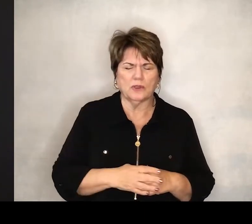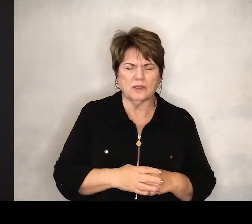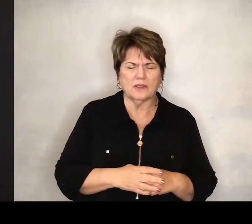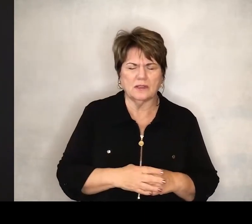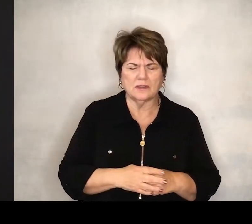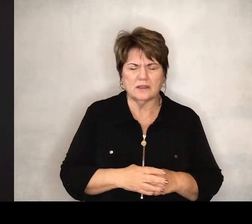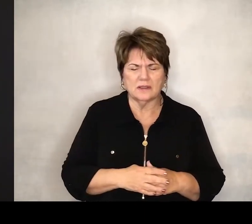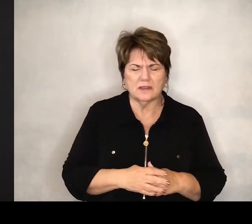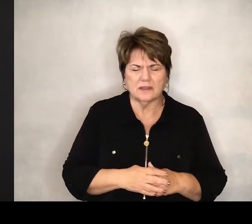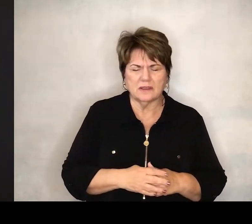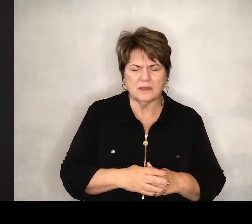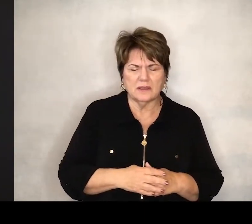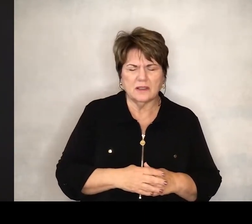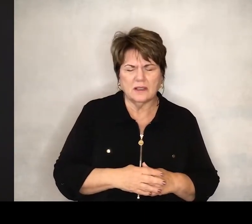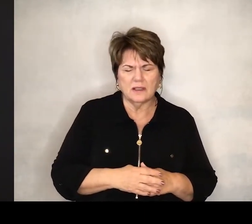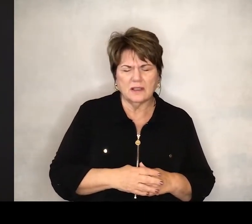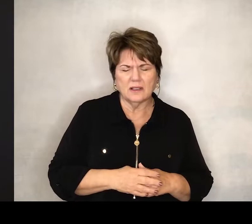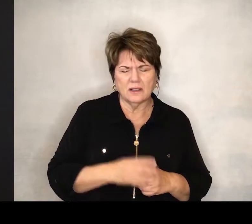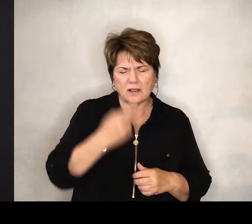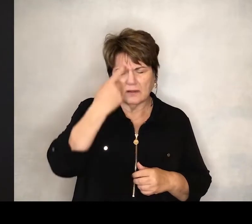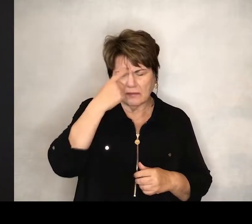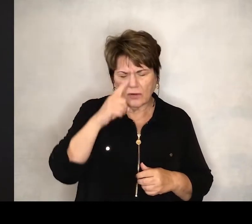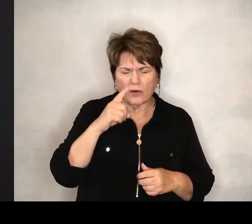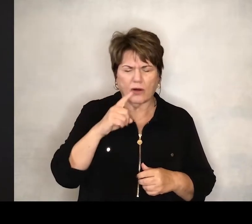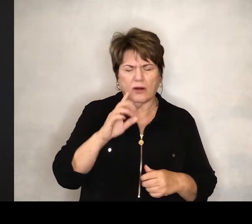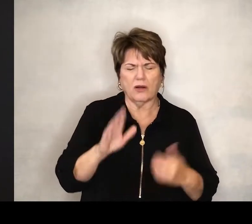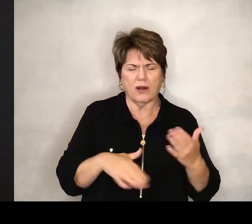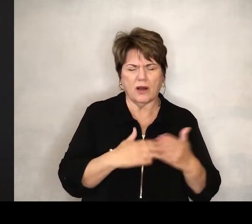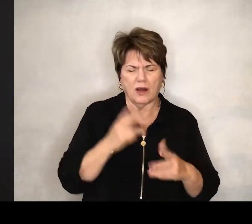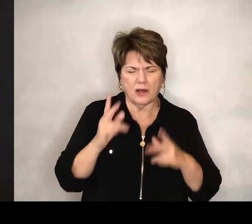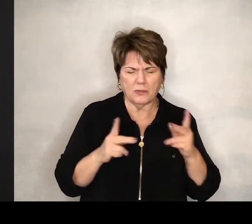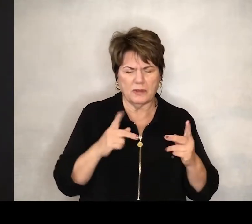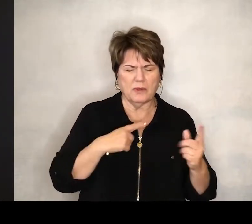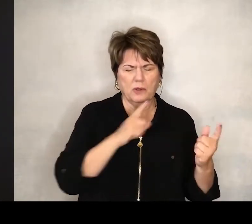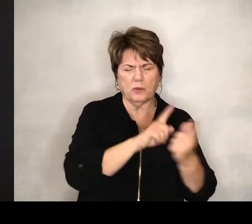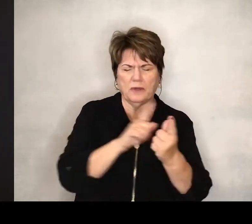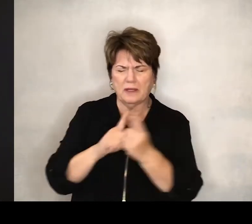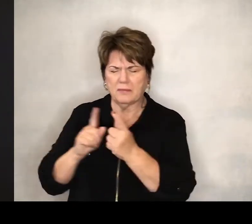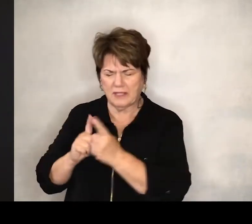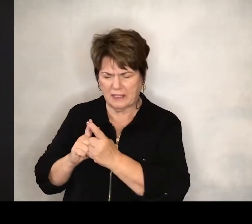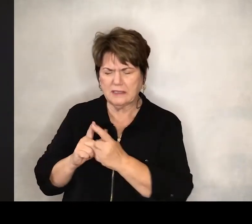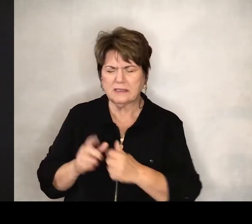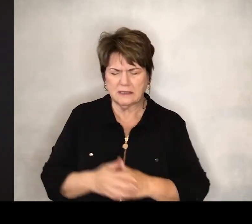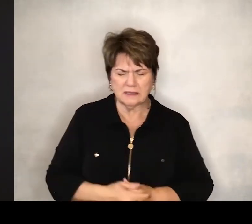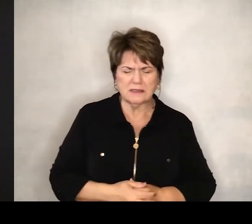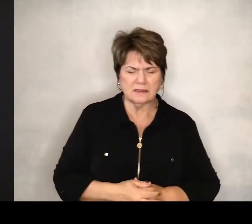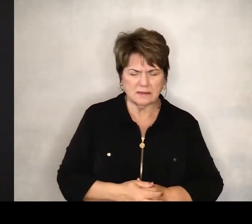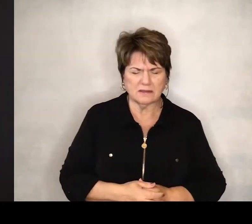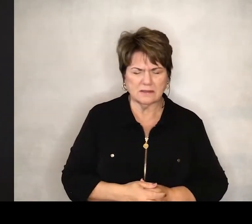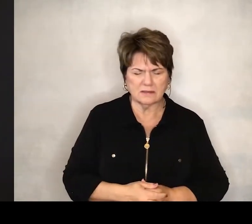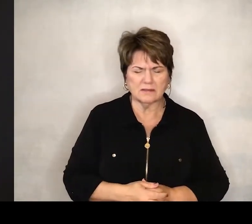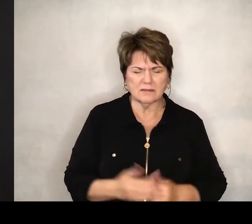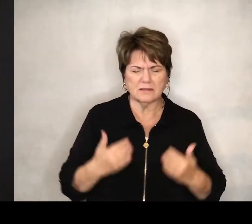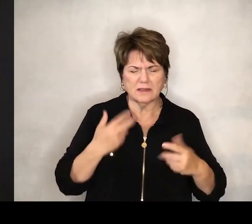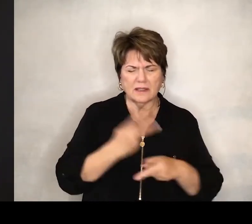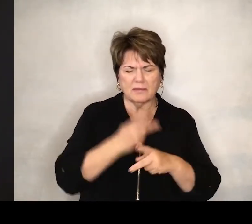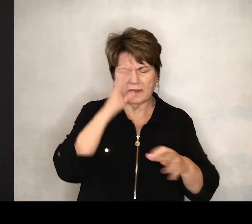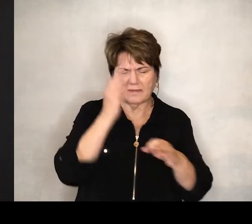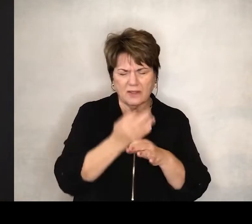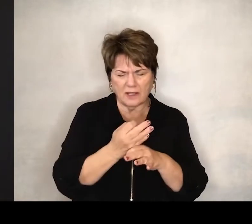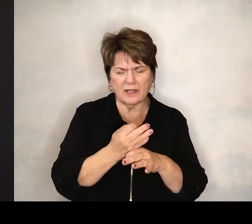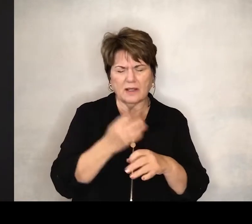exists not only for us, but for our neighbors and all those we encounter on a daily basis. On a day